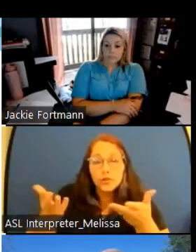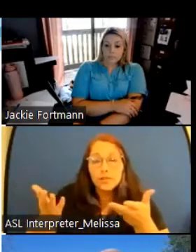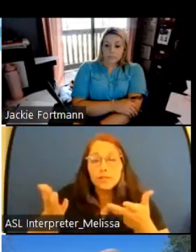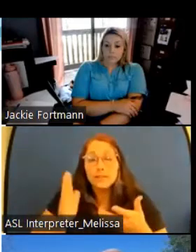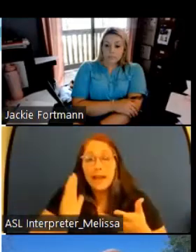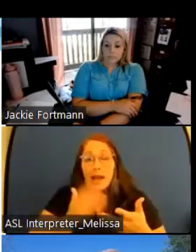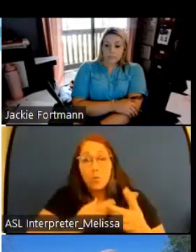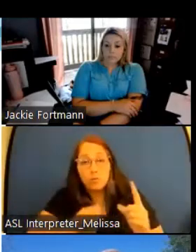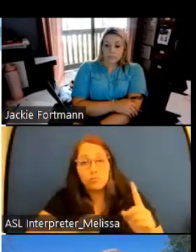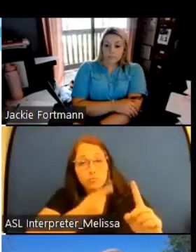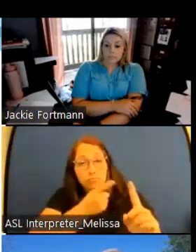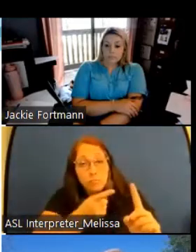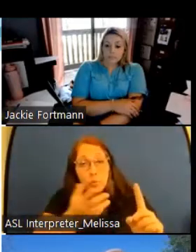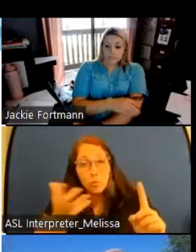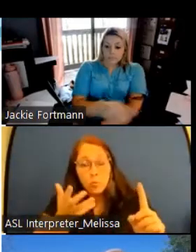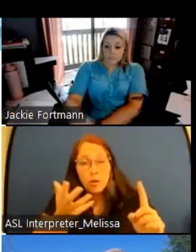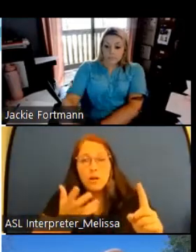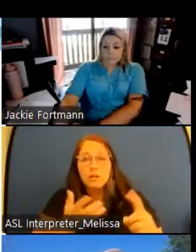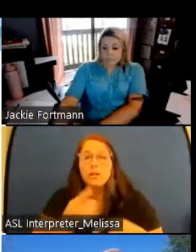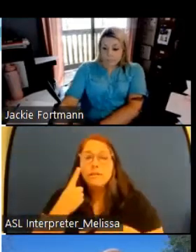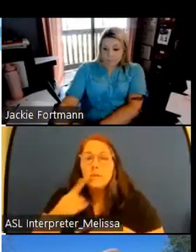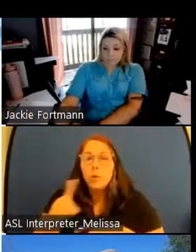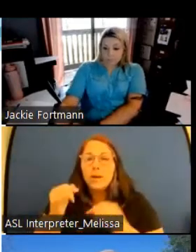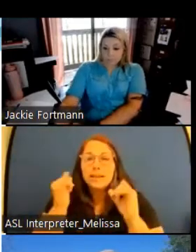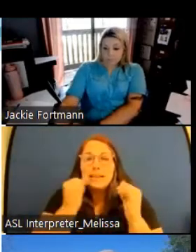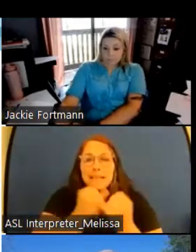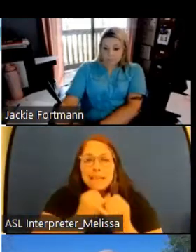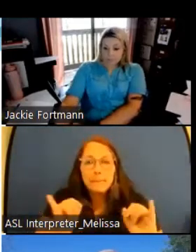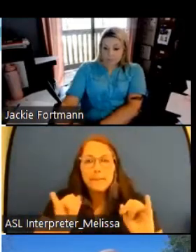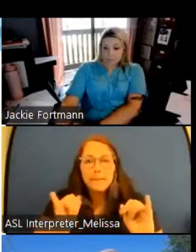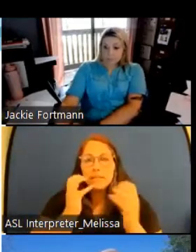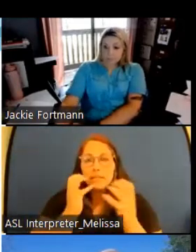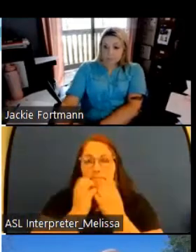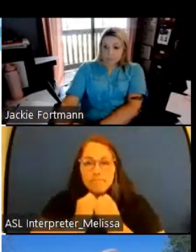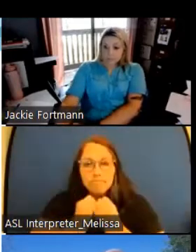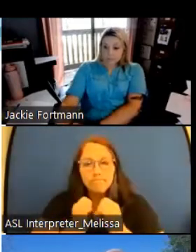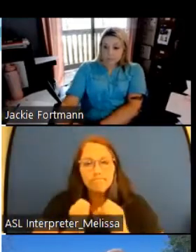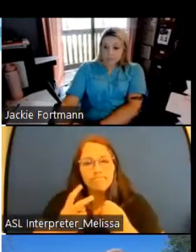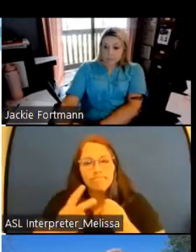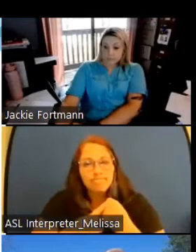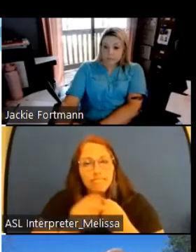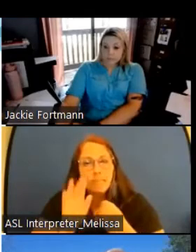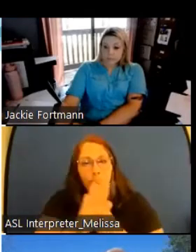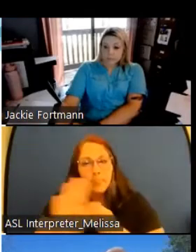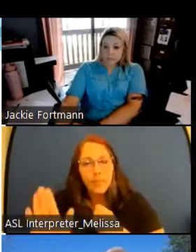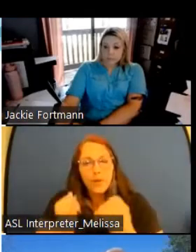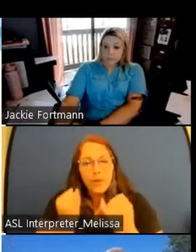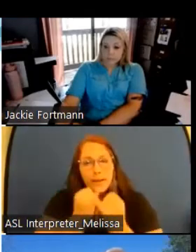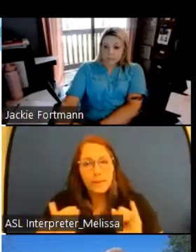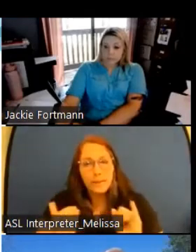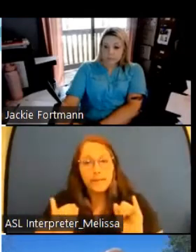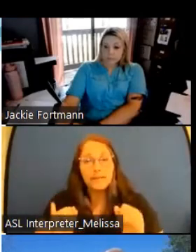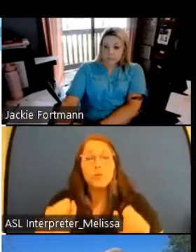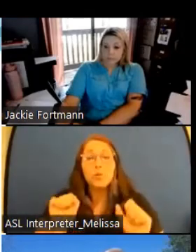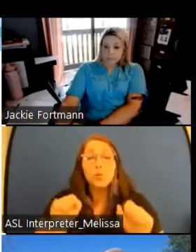preserving independence for clients that we serve. You can see Bay Health, Bay Housing, and Bay Transit here.